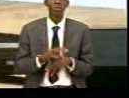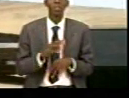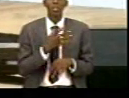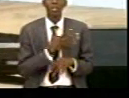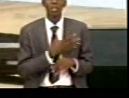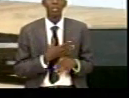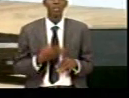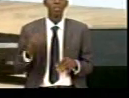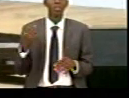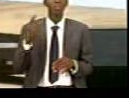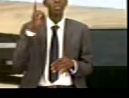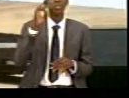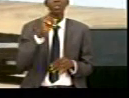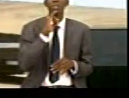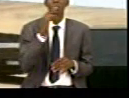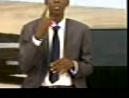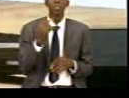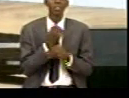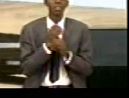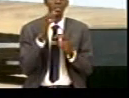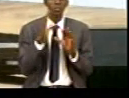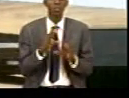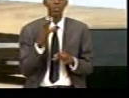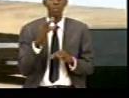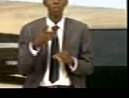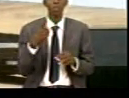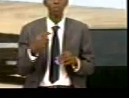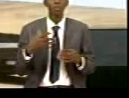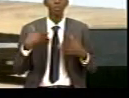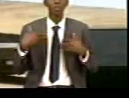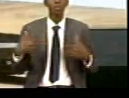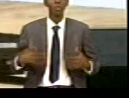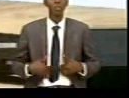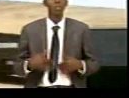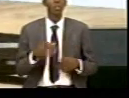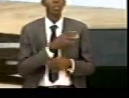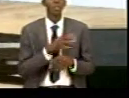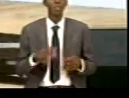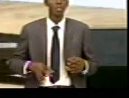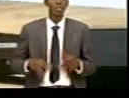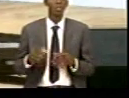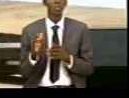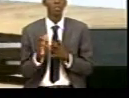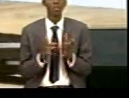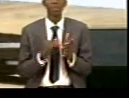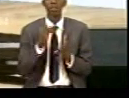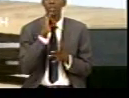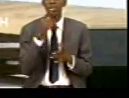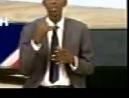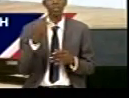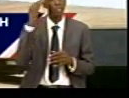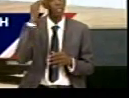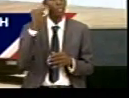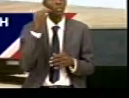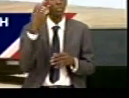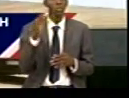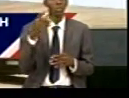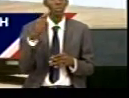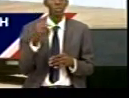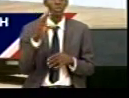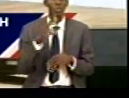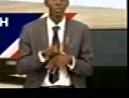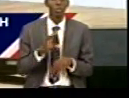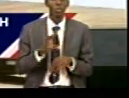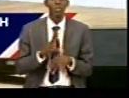the savior of the body. Christ is the head of the church, and